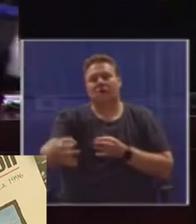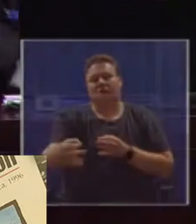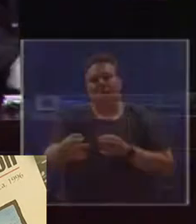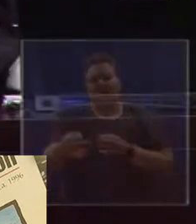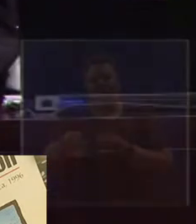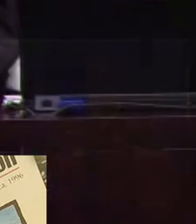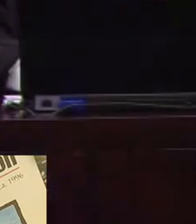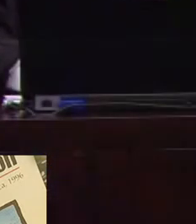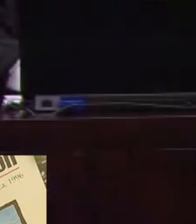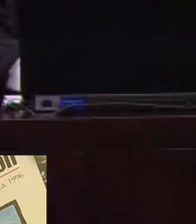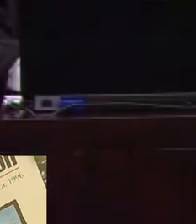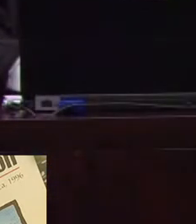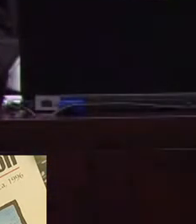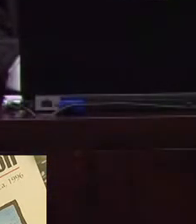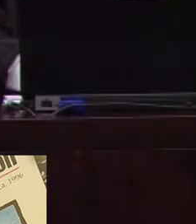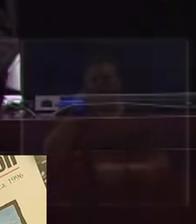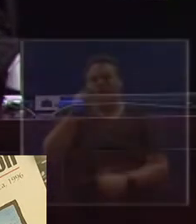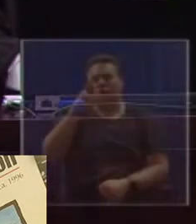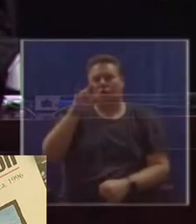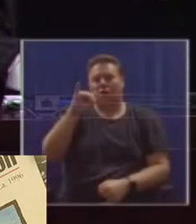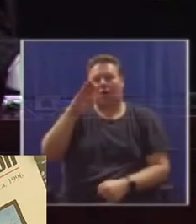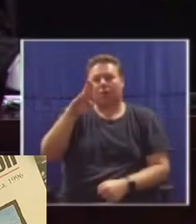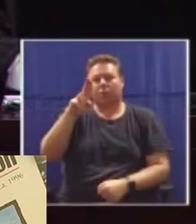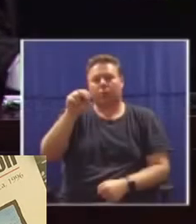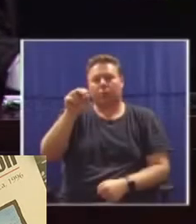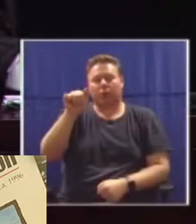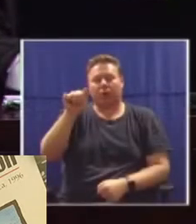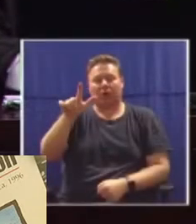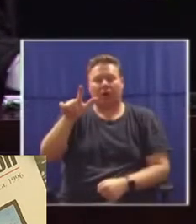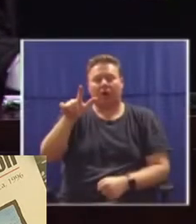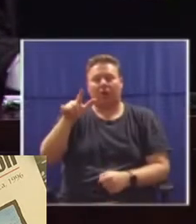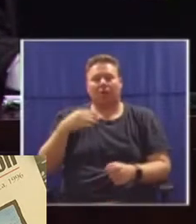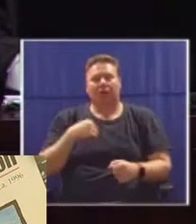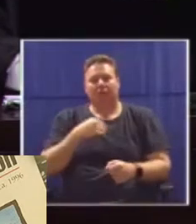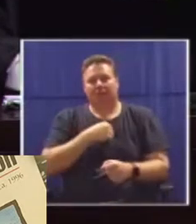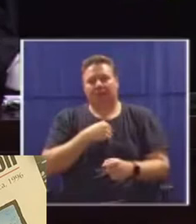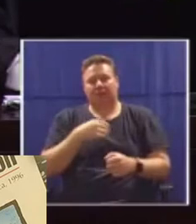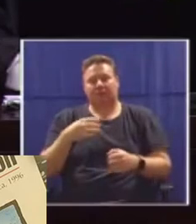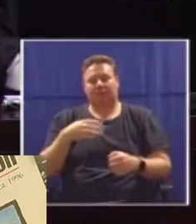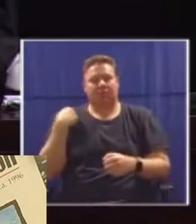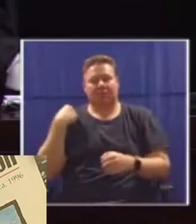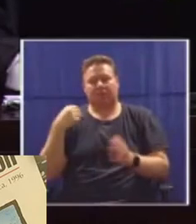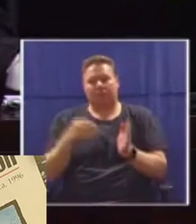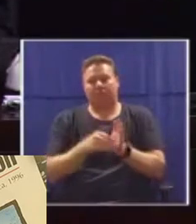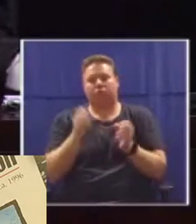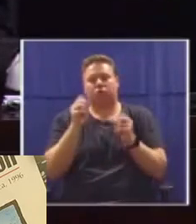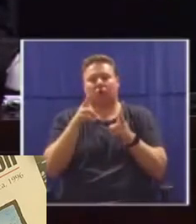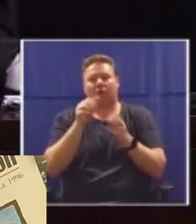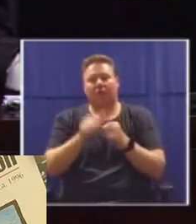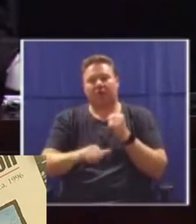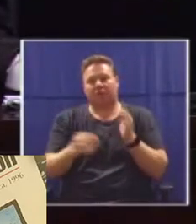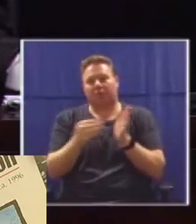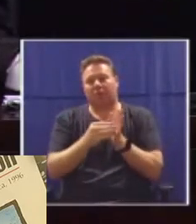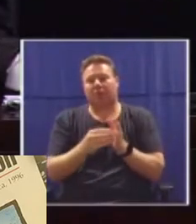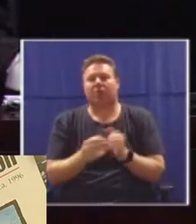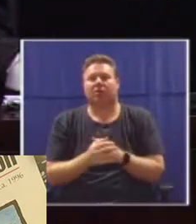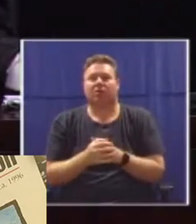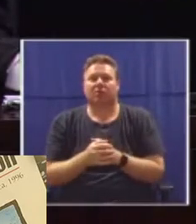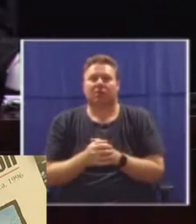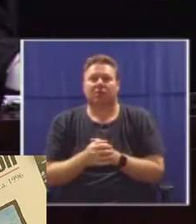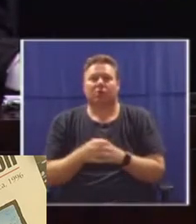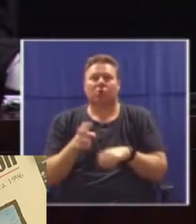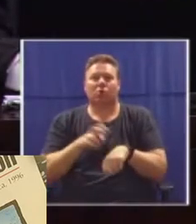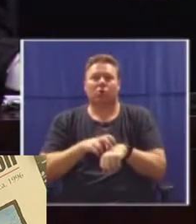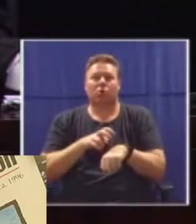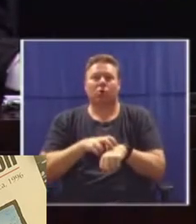office of the tribunal members by the minister has been limited to 12 months and to enhance the fit and proper list of